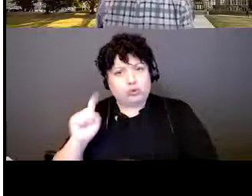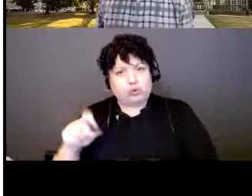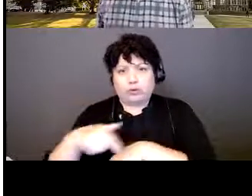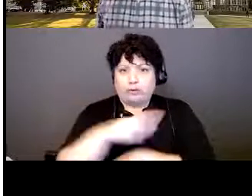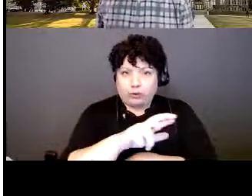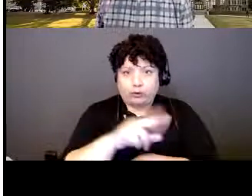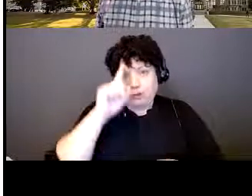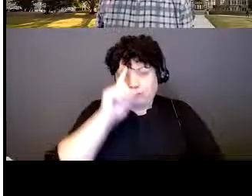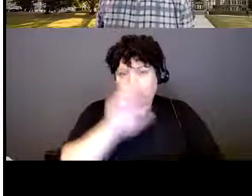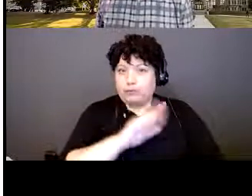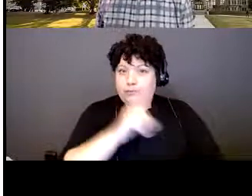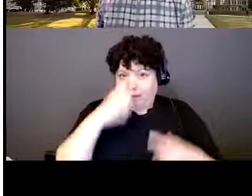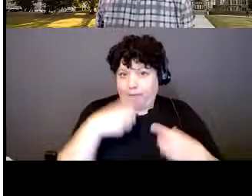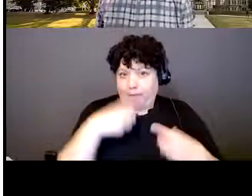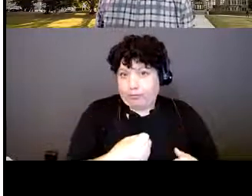slide.